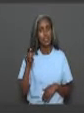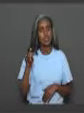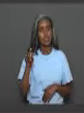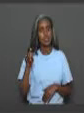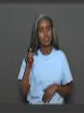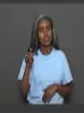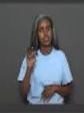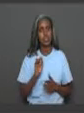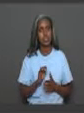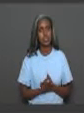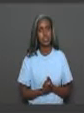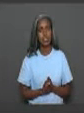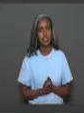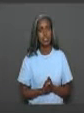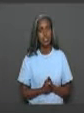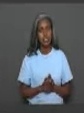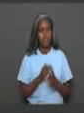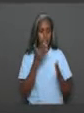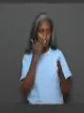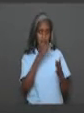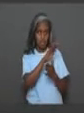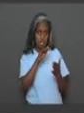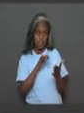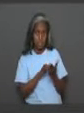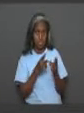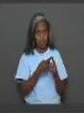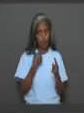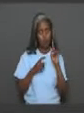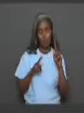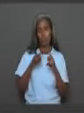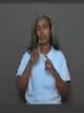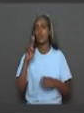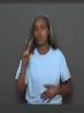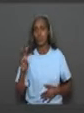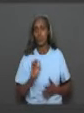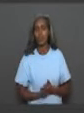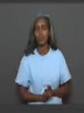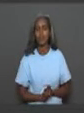2x restricted from 1 to 2.